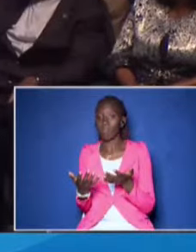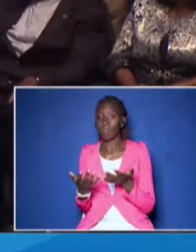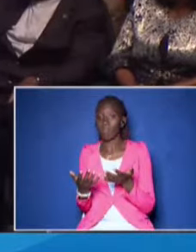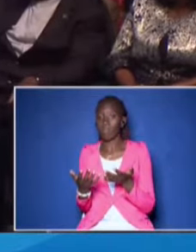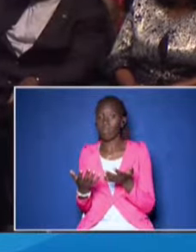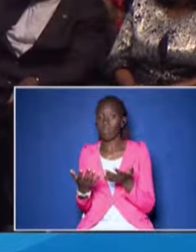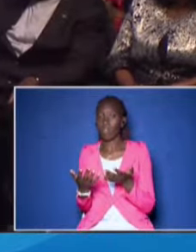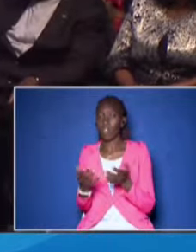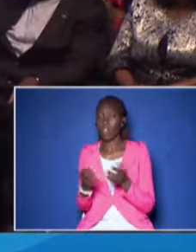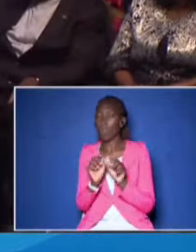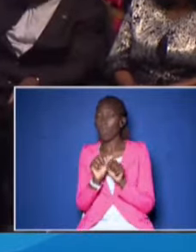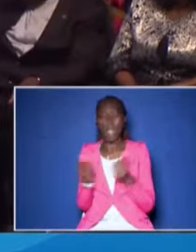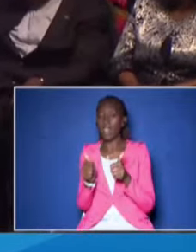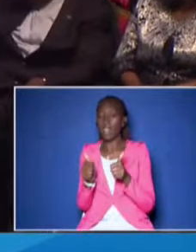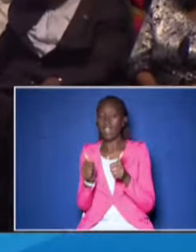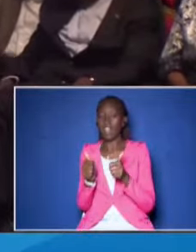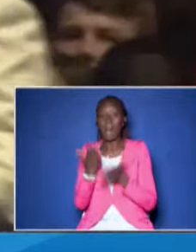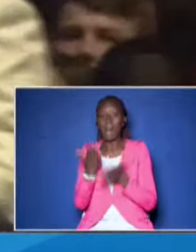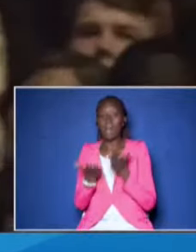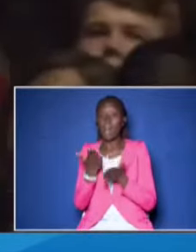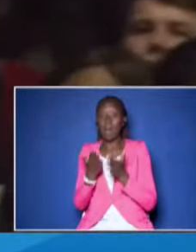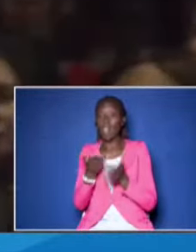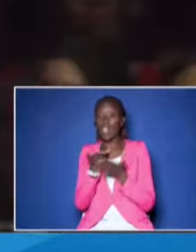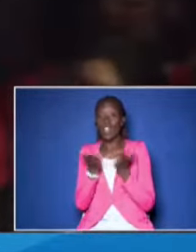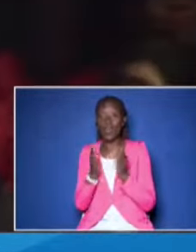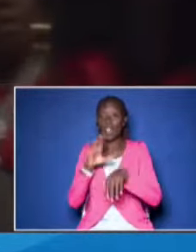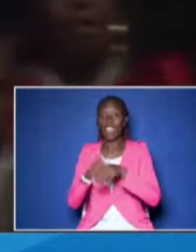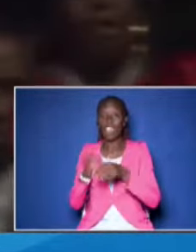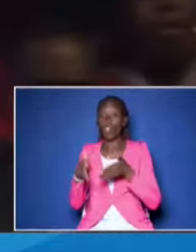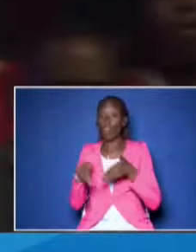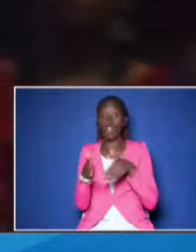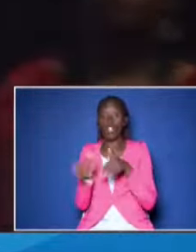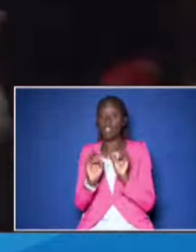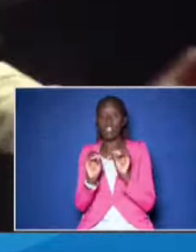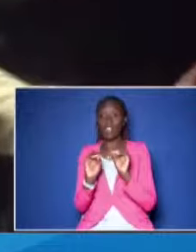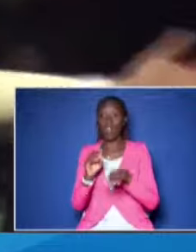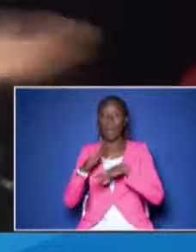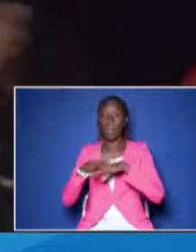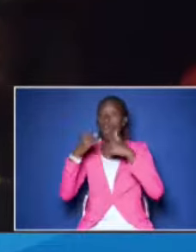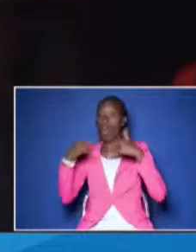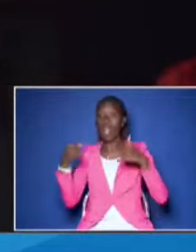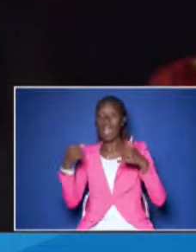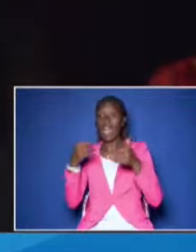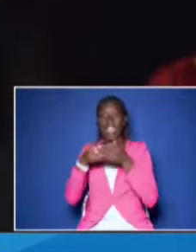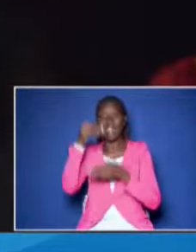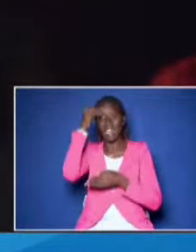find maybe you'll never get the chance to go like I did online and study Hebrew